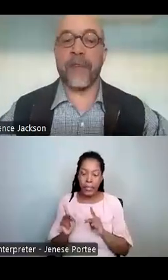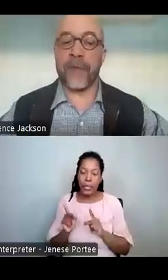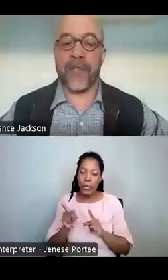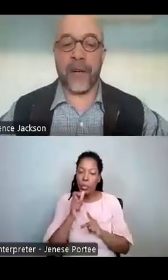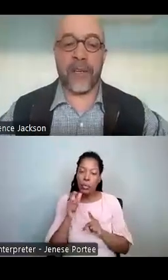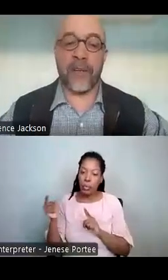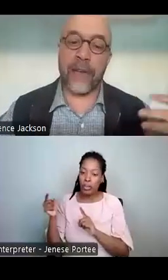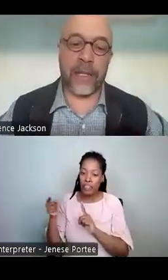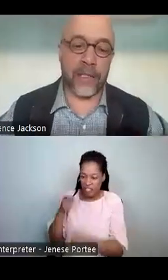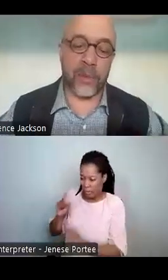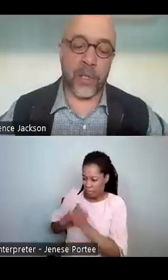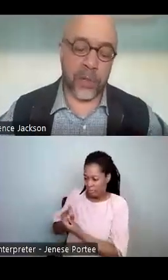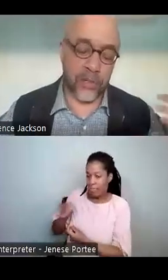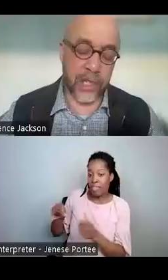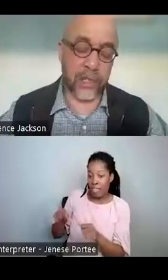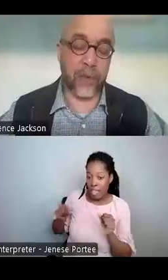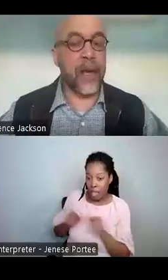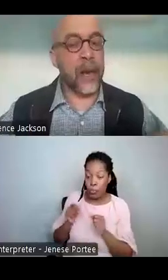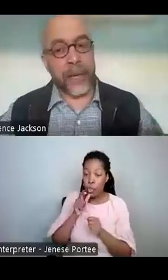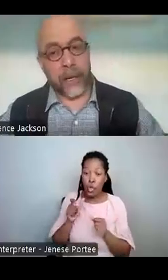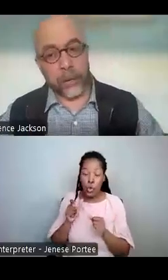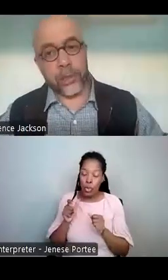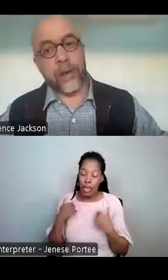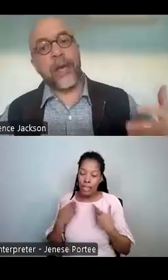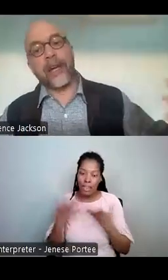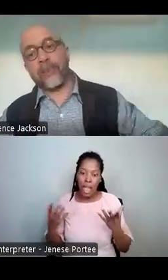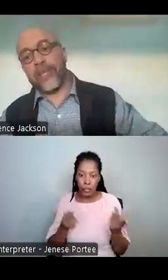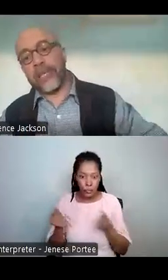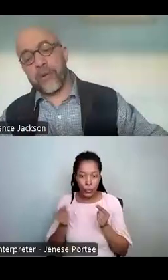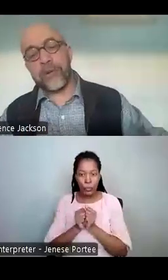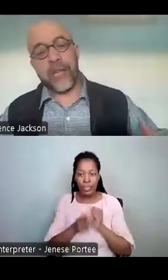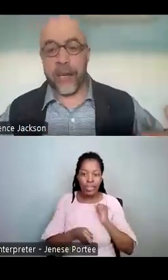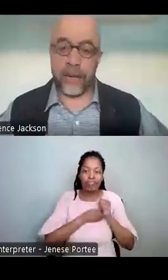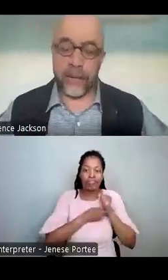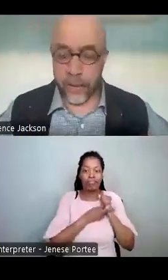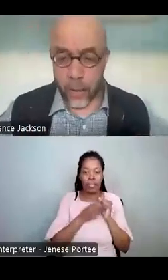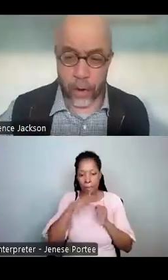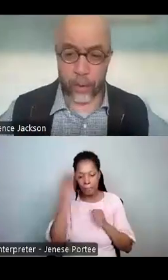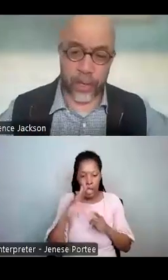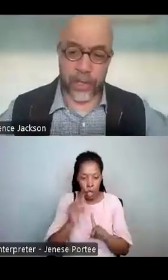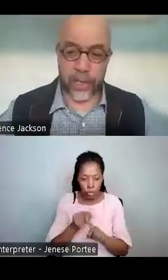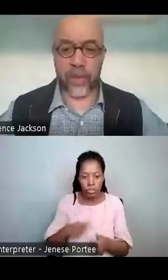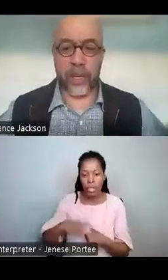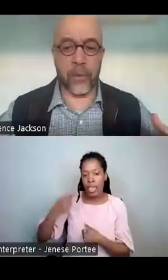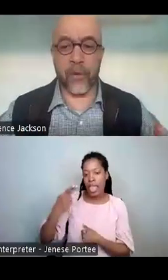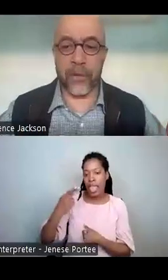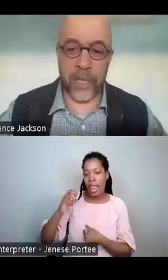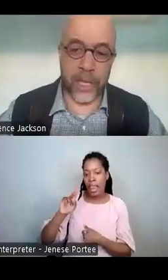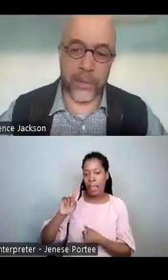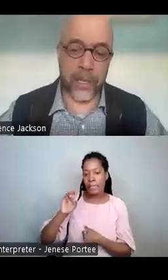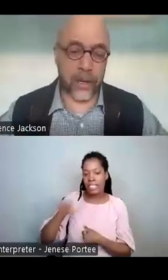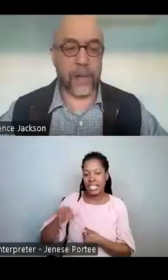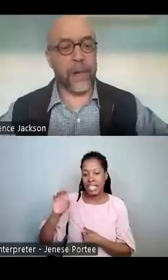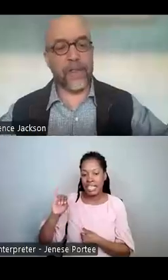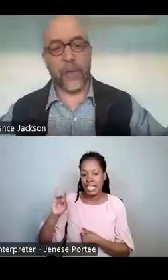specifically from this area who have a lot to do with the preservation of Black culture. Helmsy Nichols and Harlem Renaissance fame, Earl